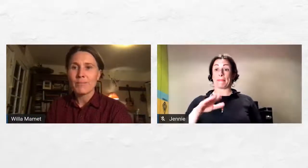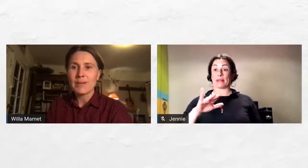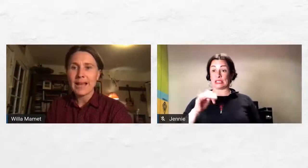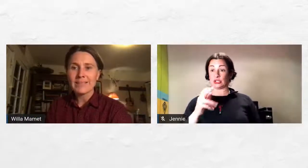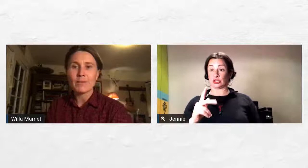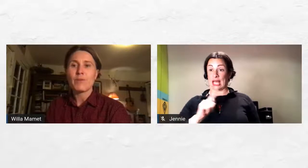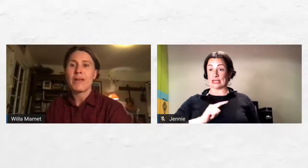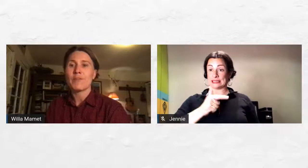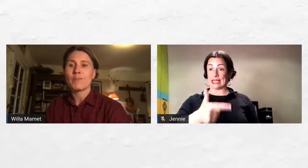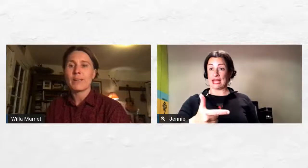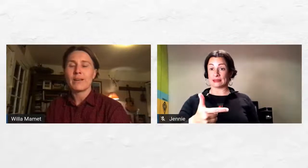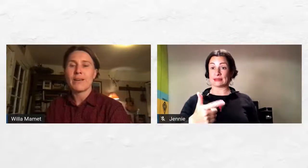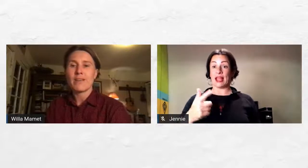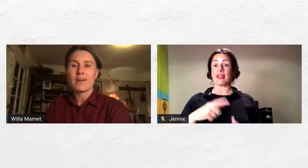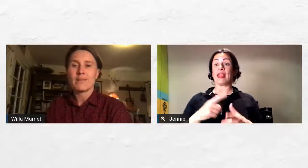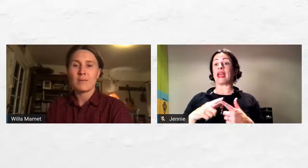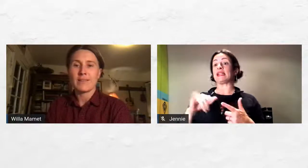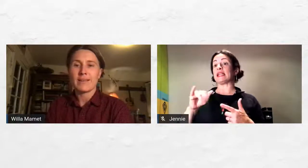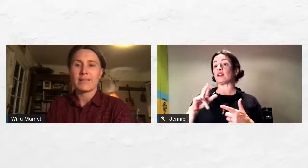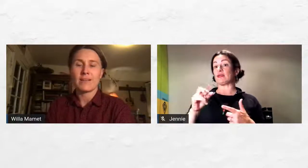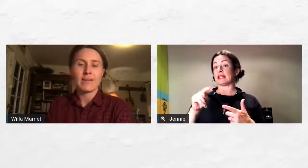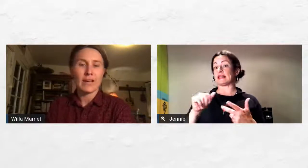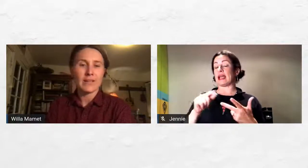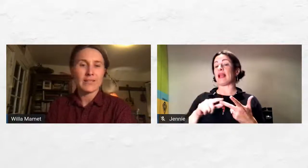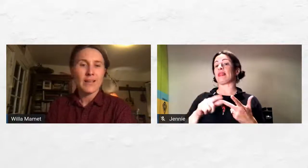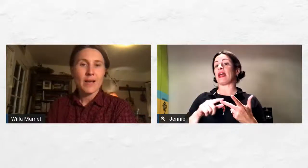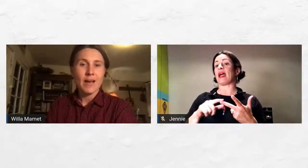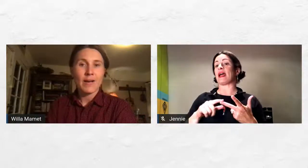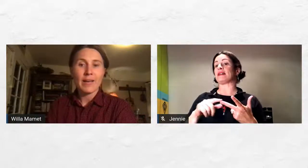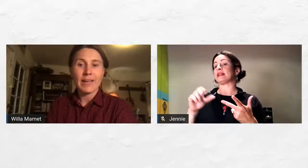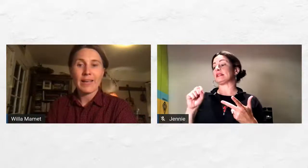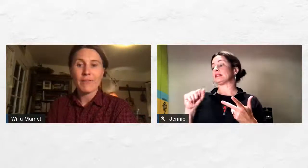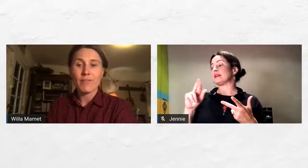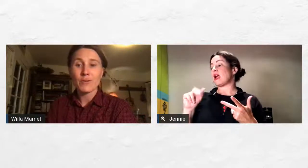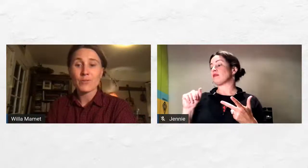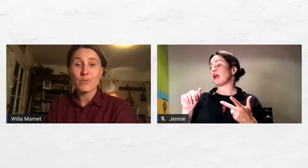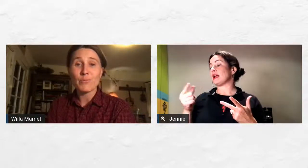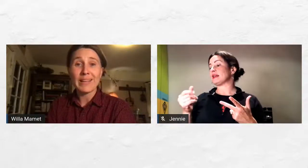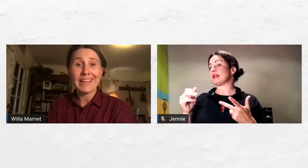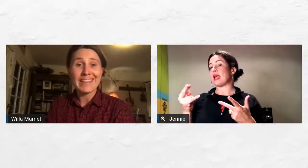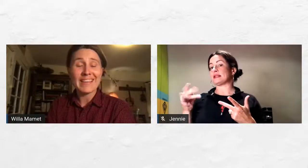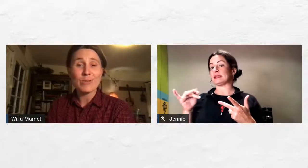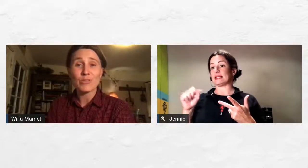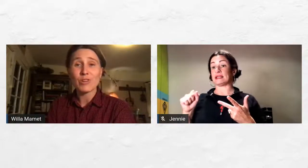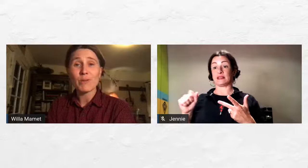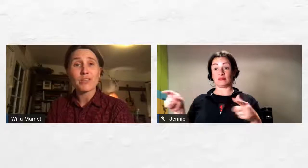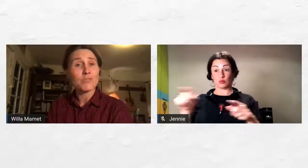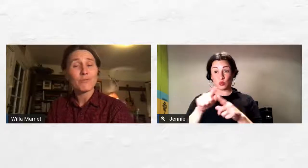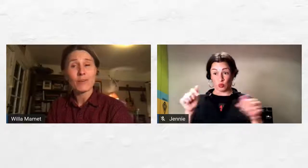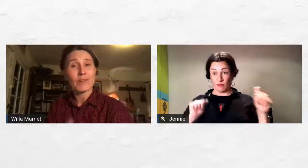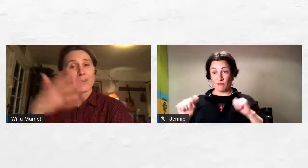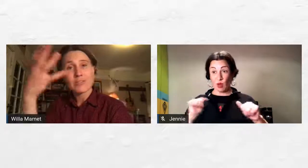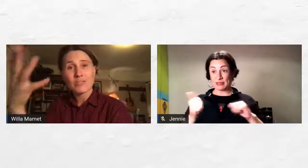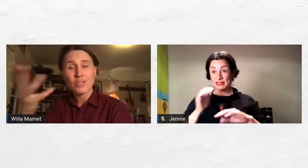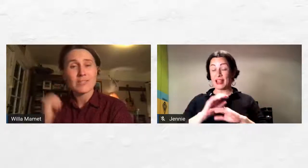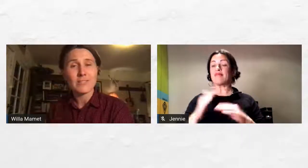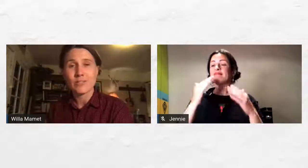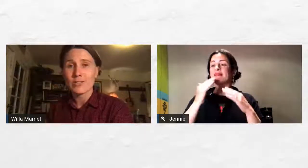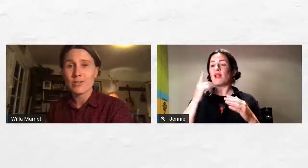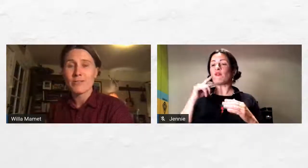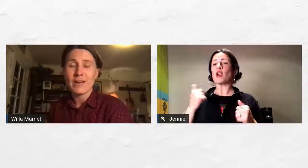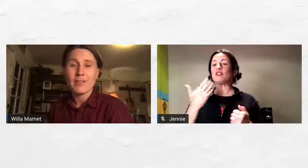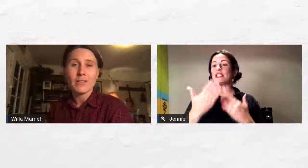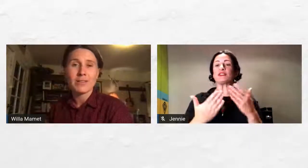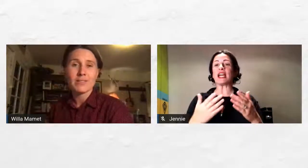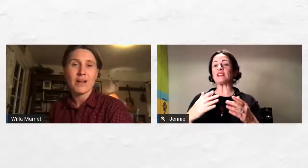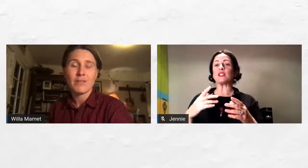you are up next. Then we'll have Irina, and then on Double Deck is Sarah Geddes. For those of you playing, thank you so much for your suggested